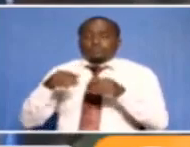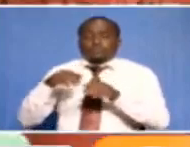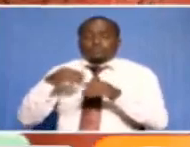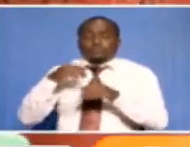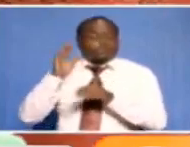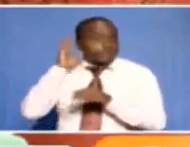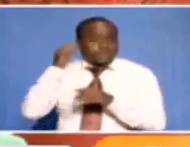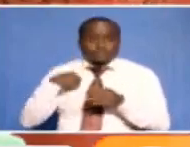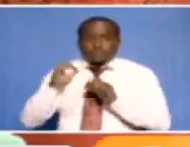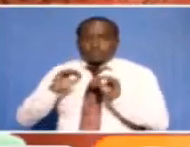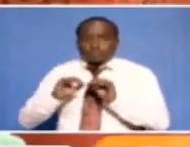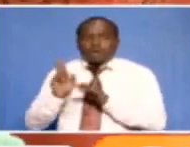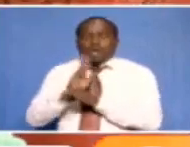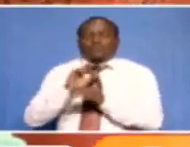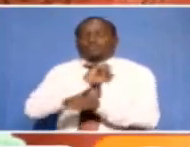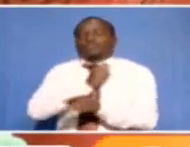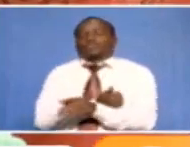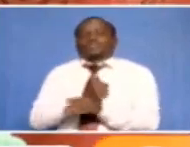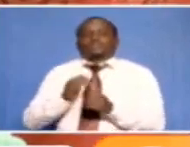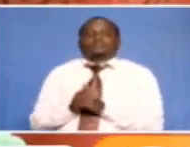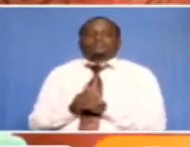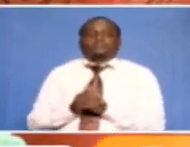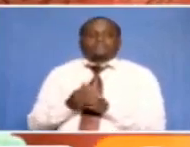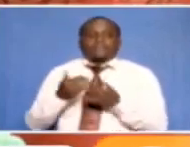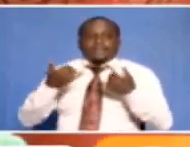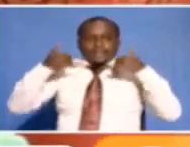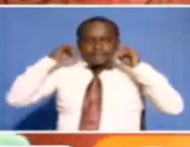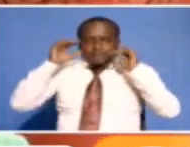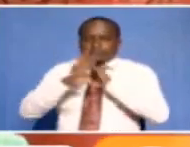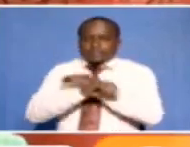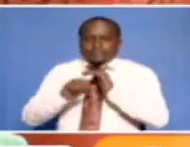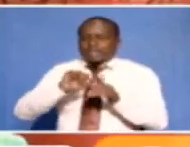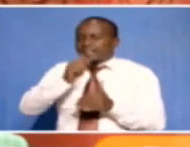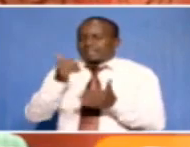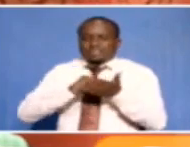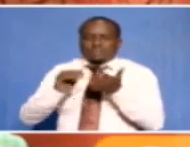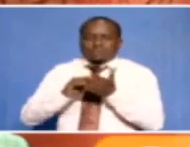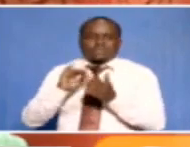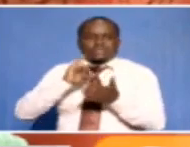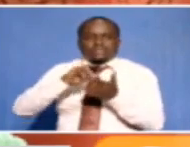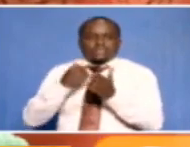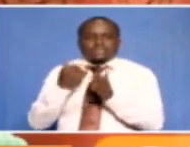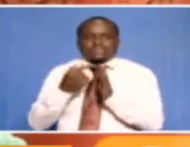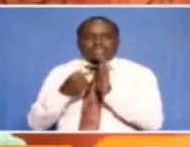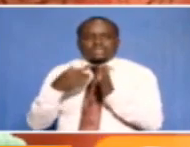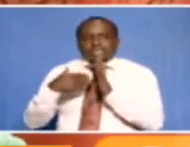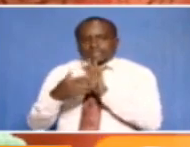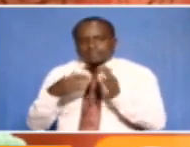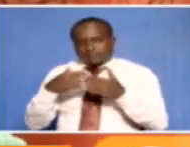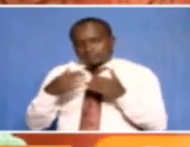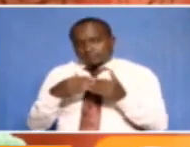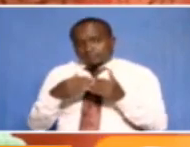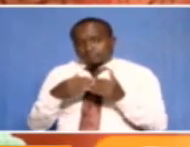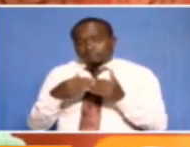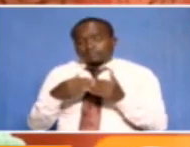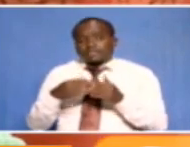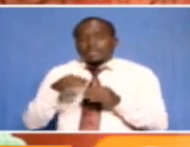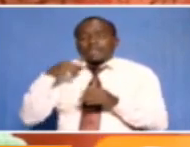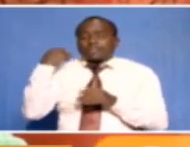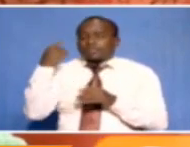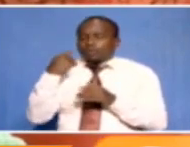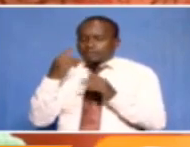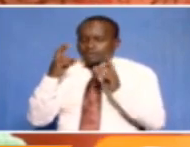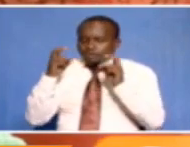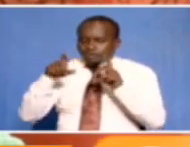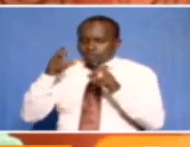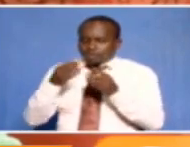rustling or any other excuse is just a symptom. The one and only reason that should be addressed is the land question,